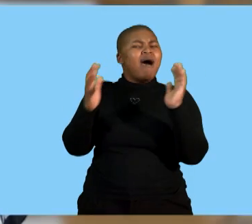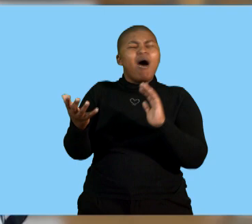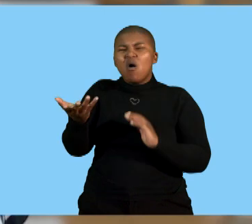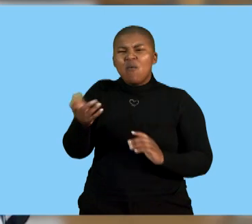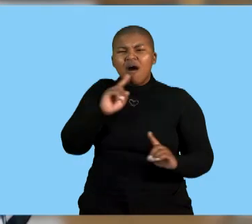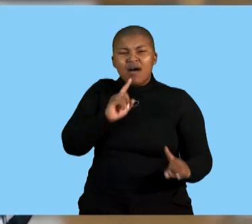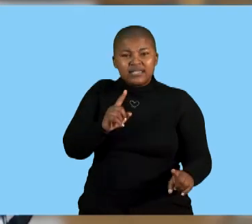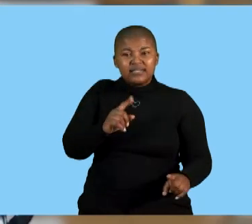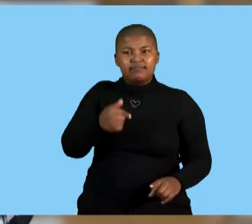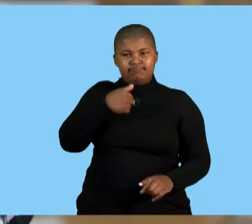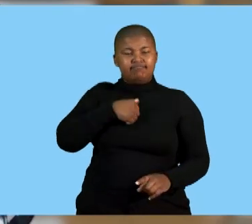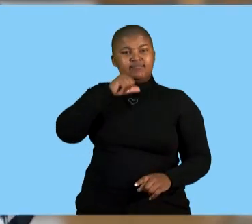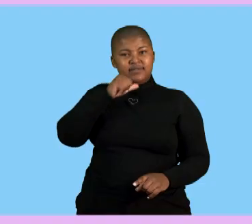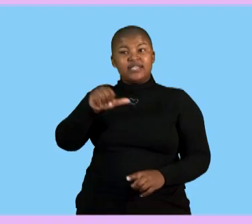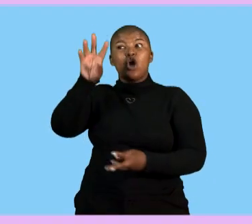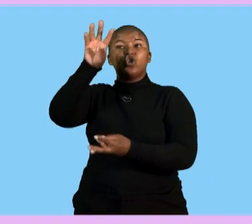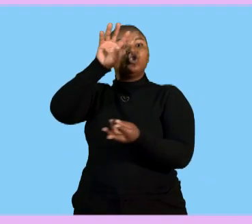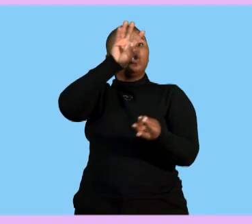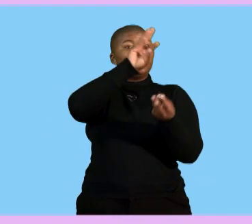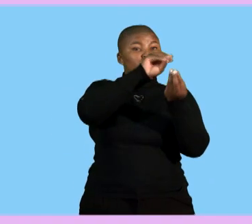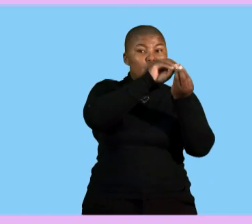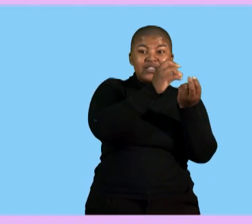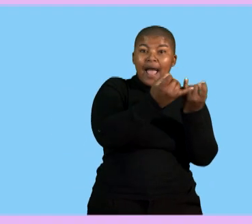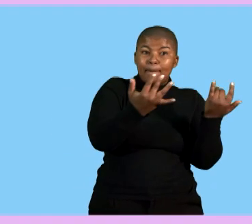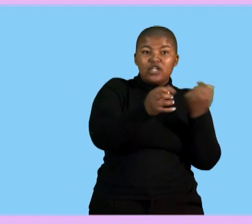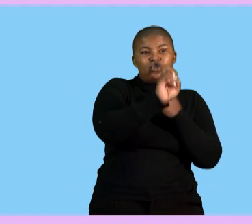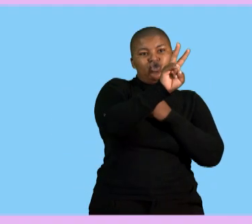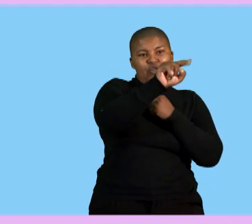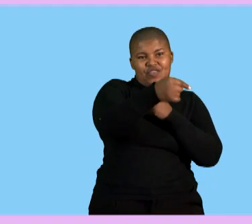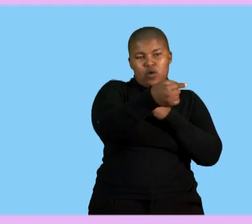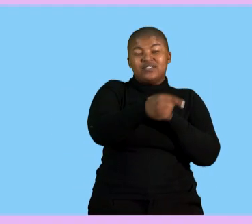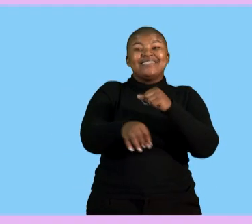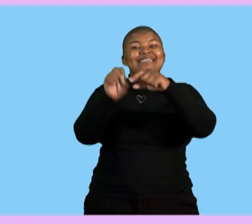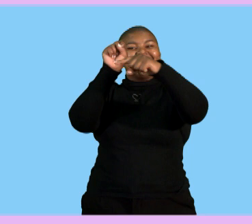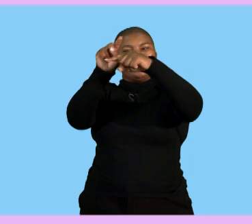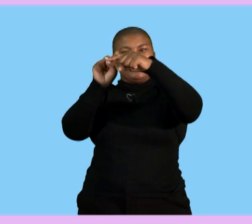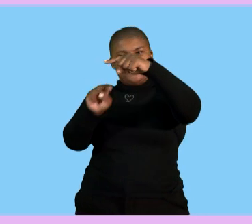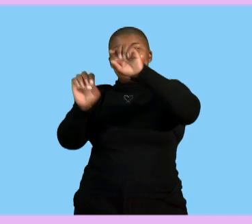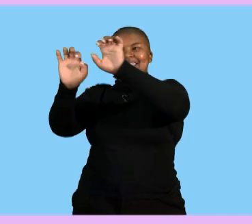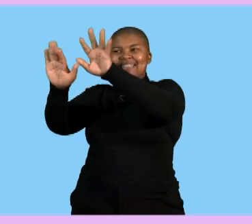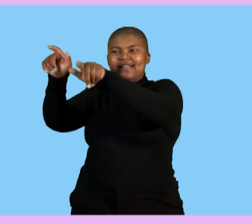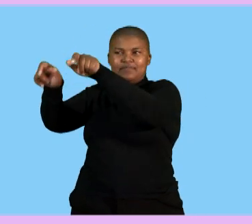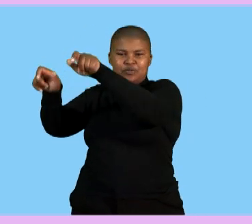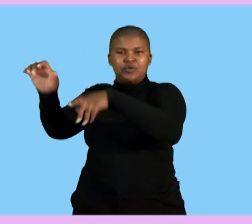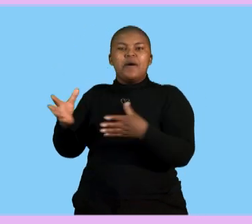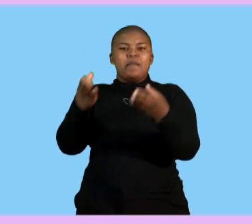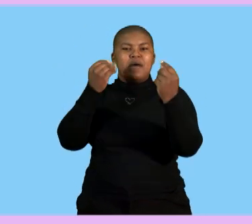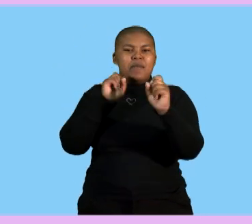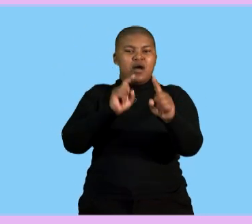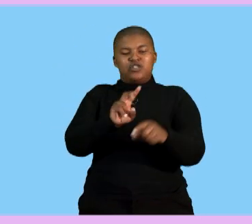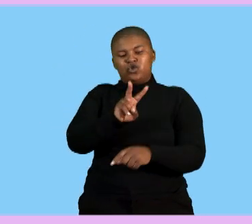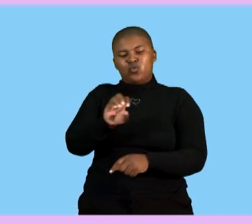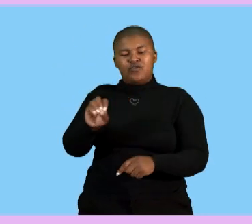did we arrive at that answer? We said the total cost, 2,000, divided by the 10